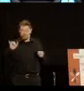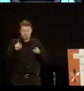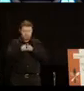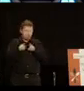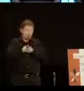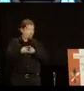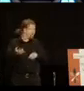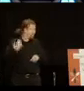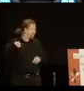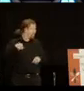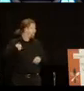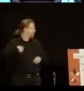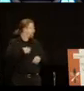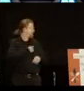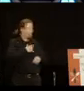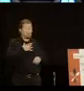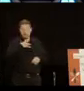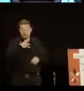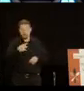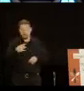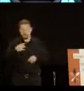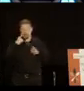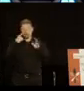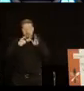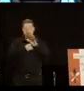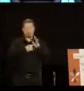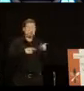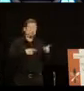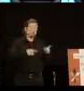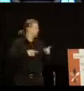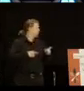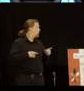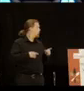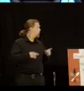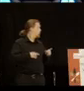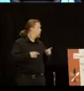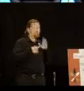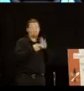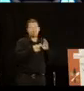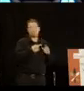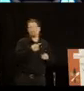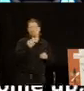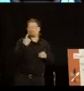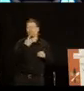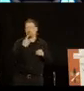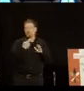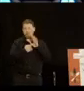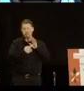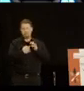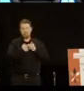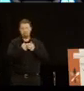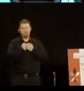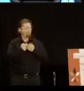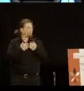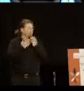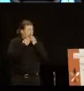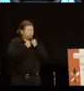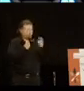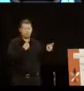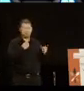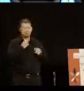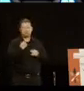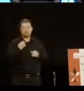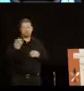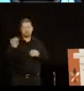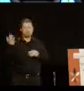like to recognize you and give you a token of our appreciation. As you know, Jeremy's the vice president,